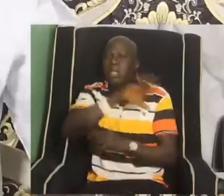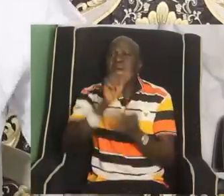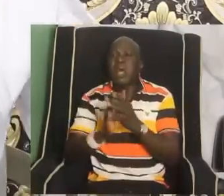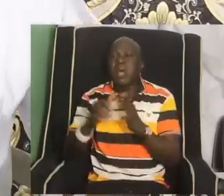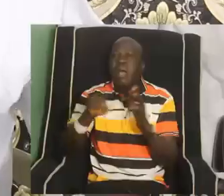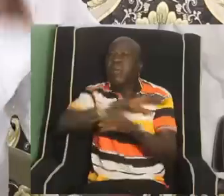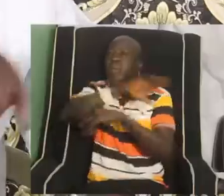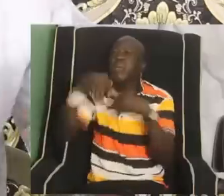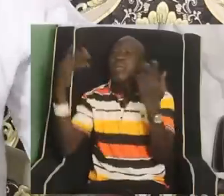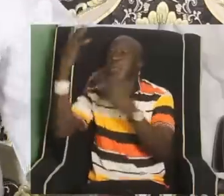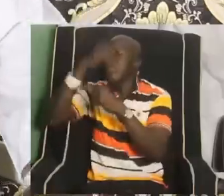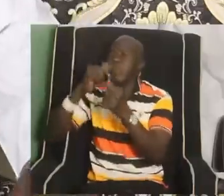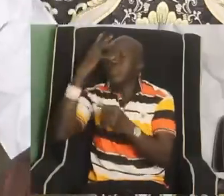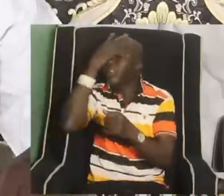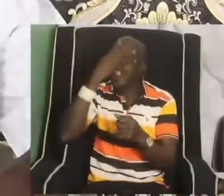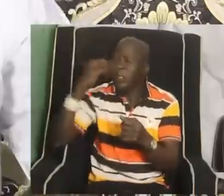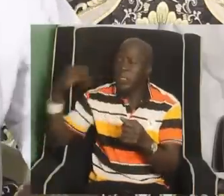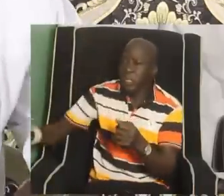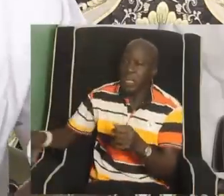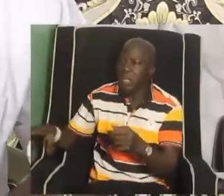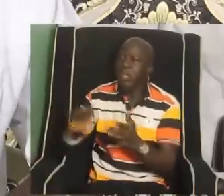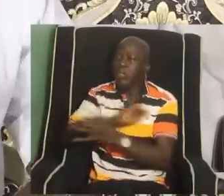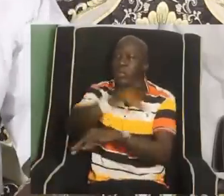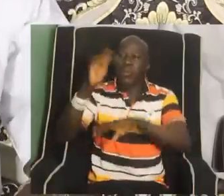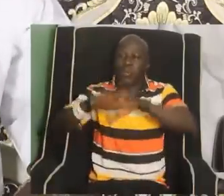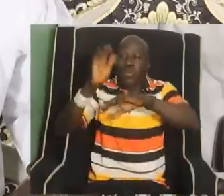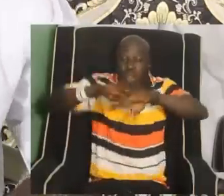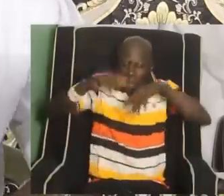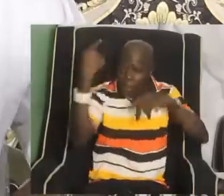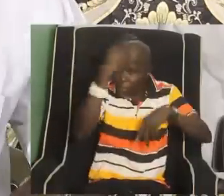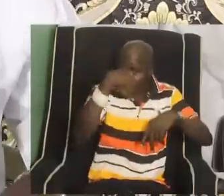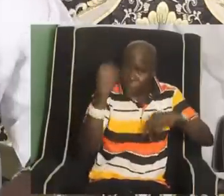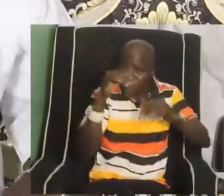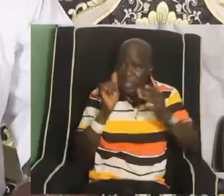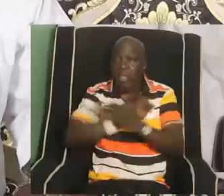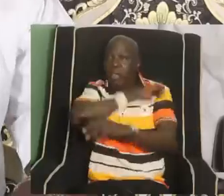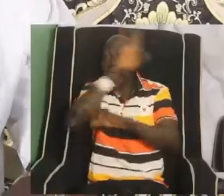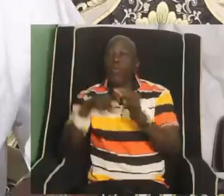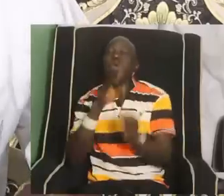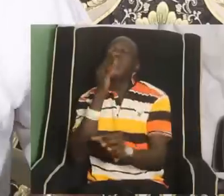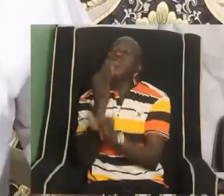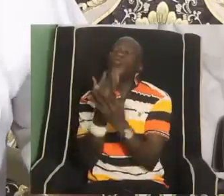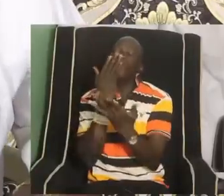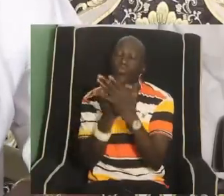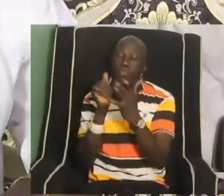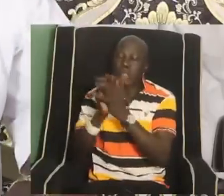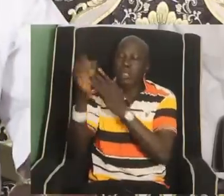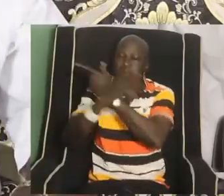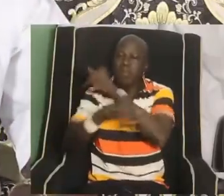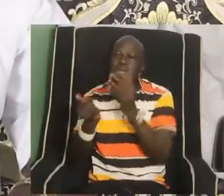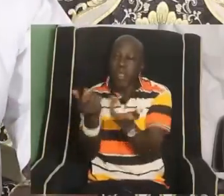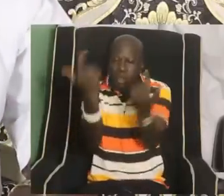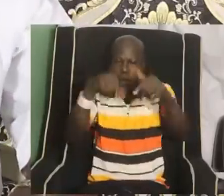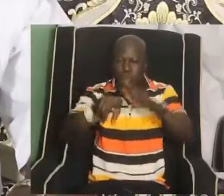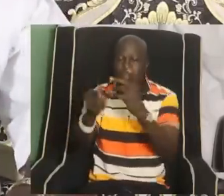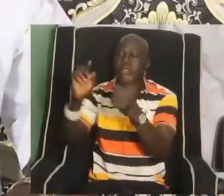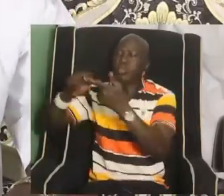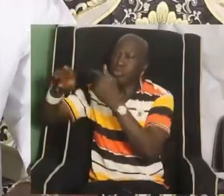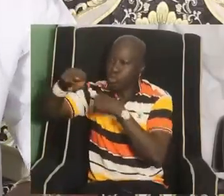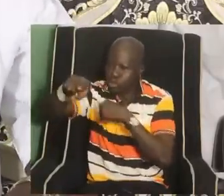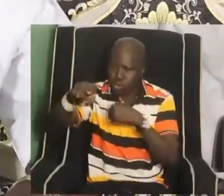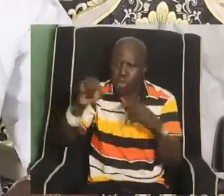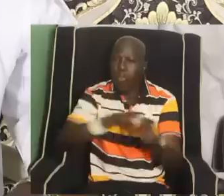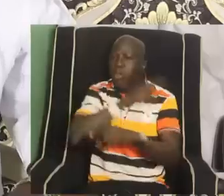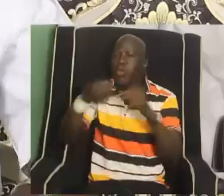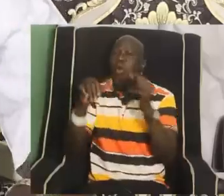Atlanta, could not be sad, sir. There come where they used to put mark on your face. It's do happen when goodness is coming. Until that